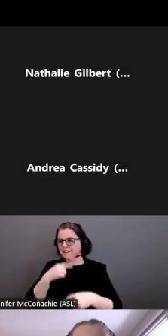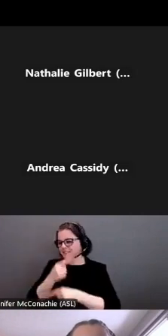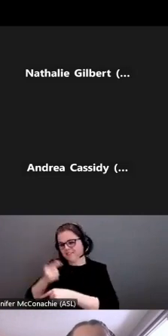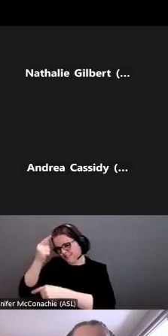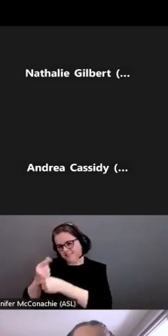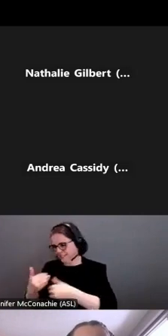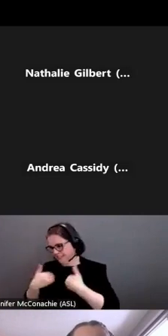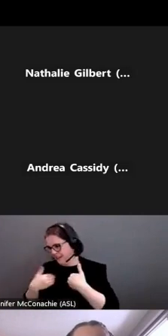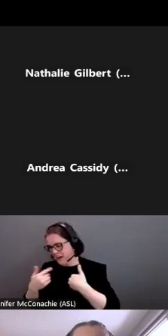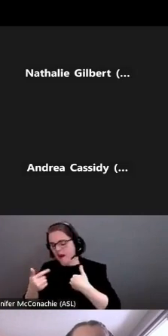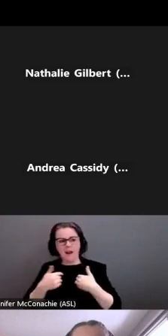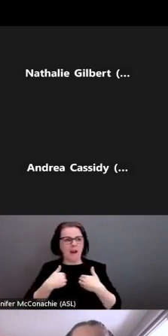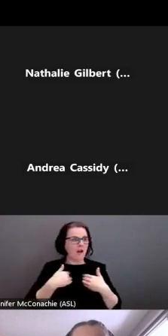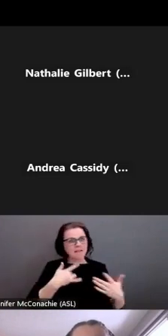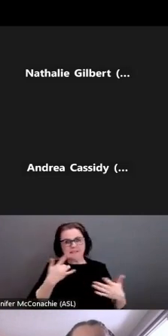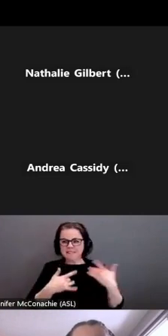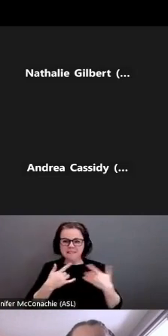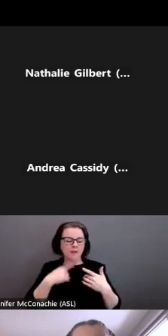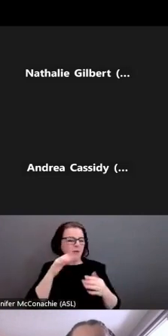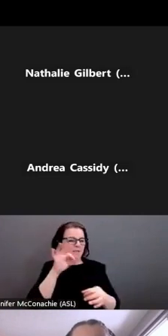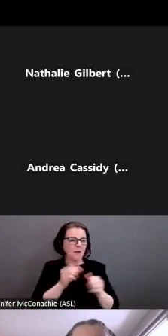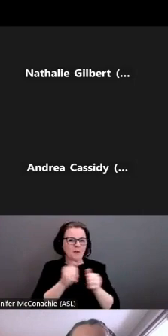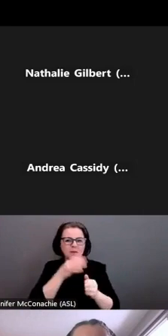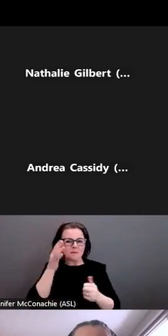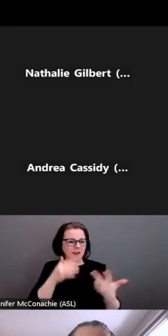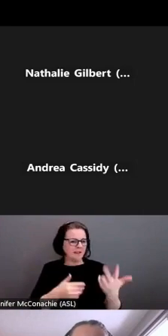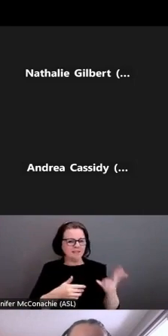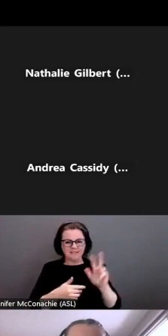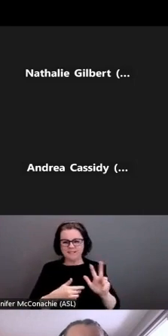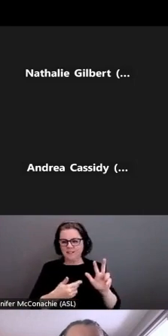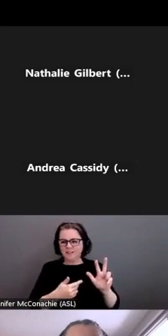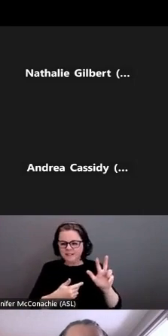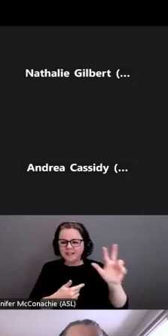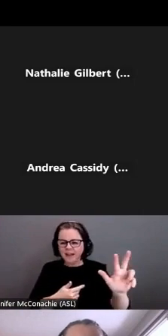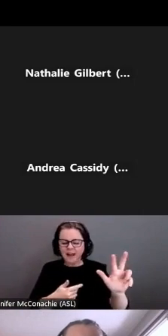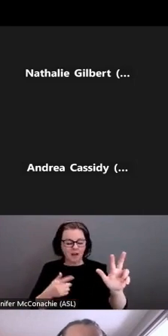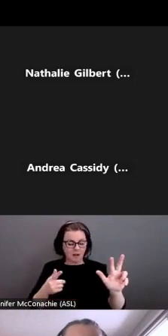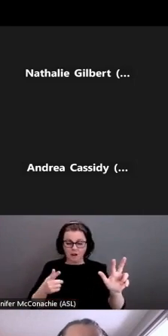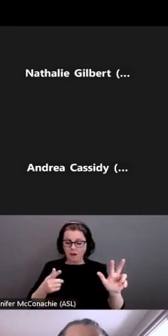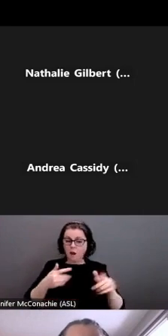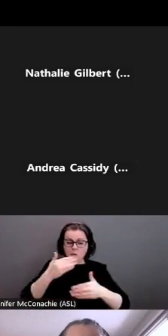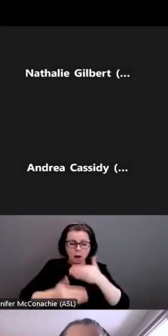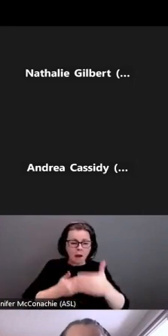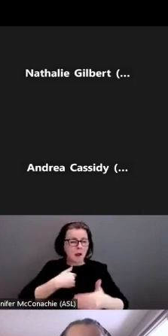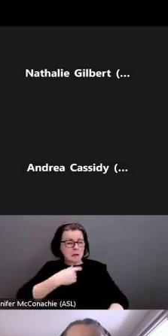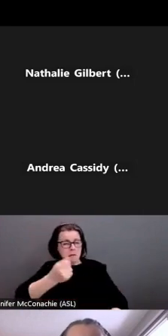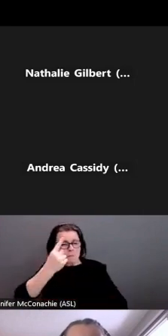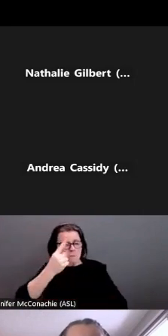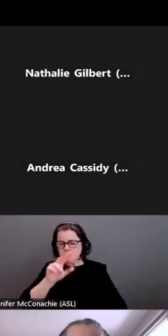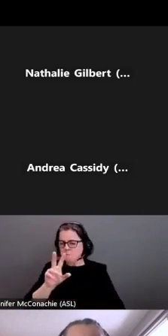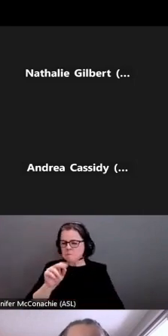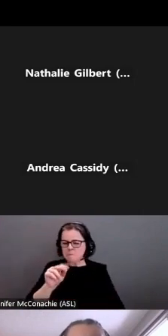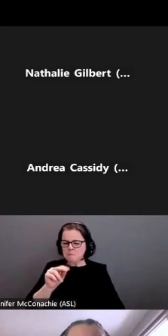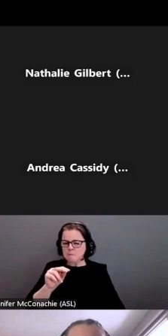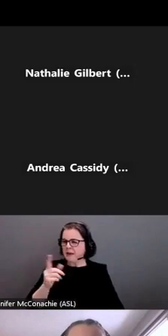really confused about the whole process. Like I remember us getting mailed something, but I was never really taught the entire process of like what it